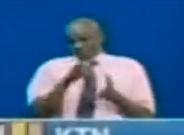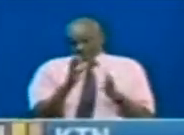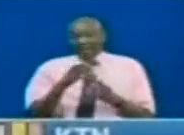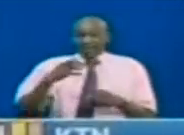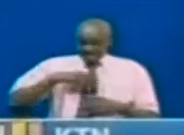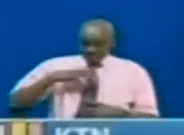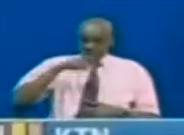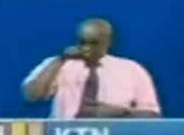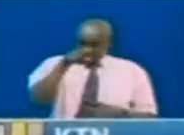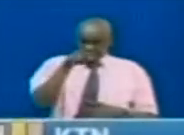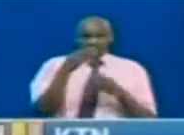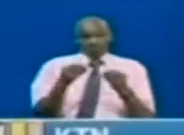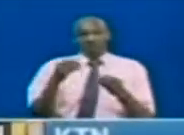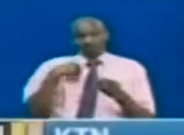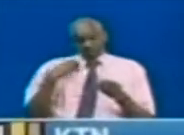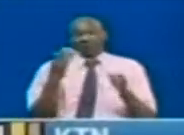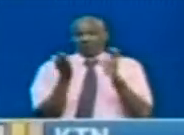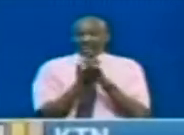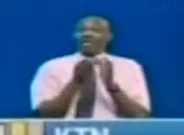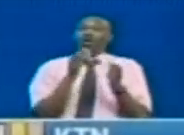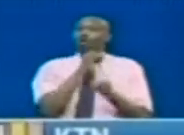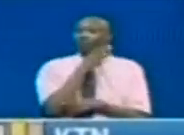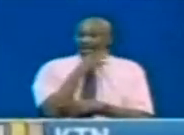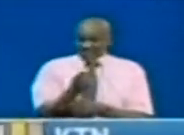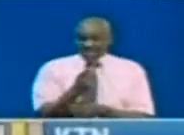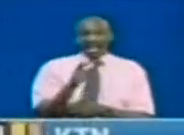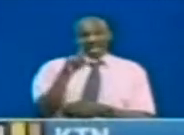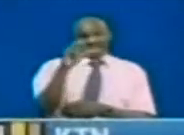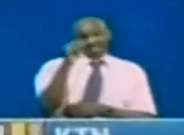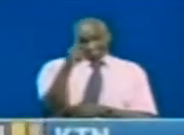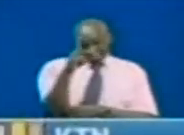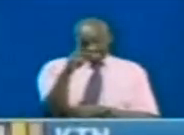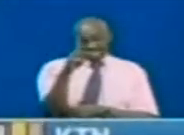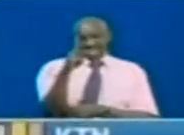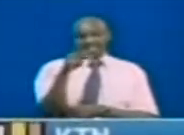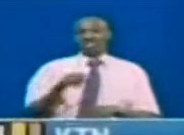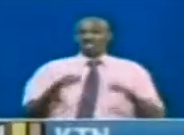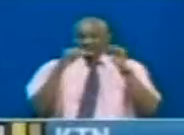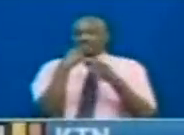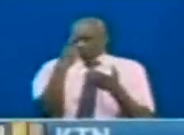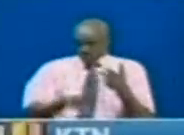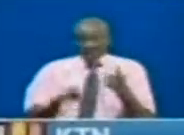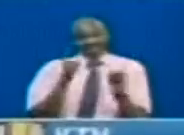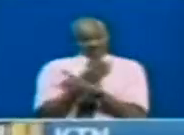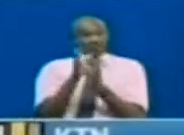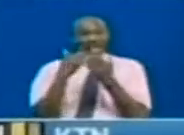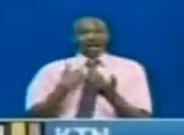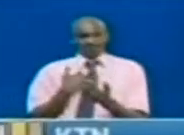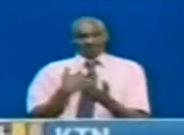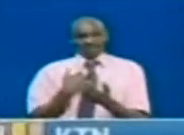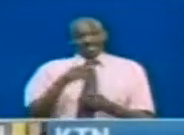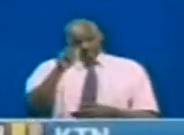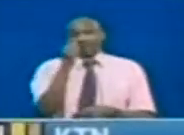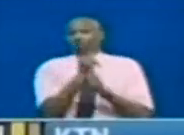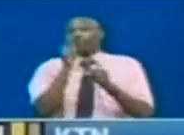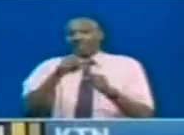of the pastor's extortion filing a complaint, Law Society of Kenya Chair Eric Mutua points another way. And what they